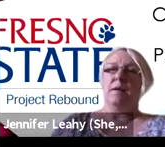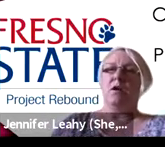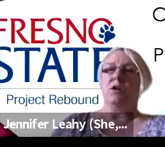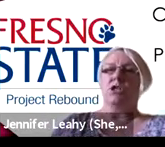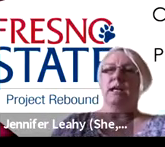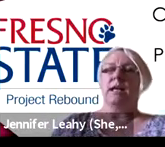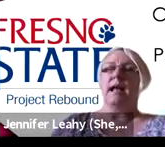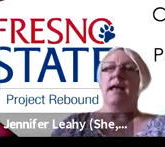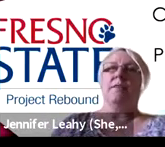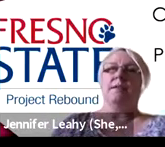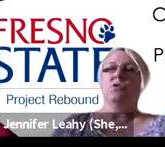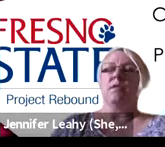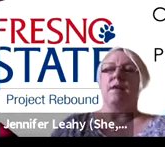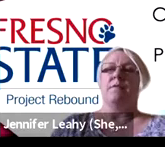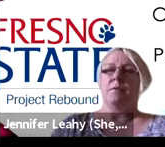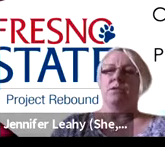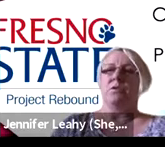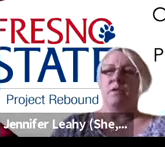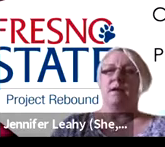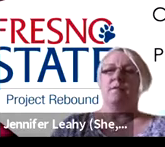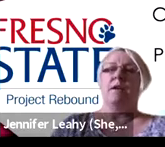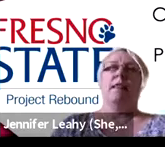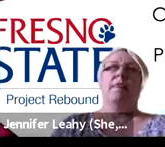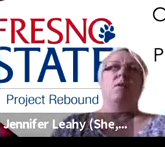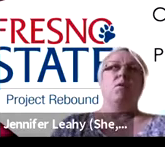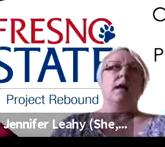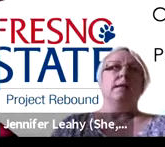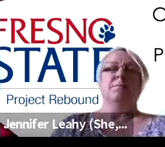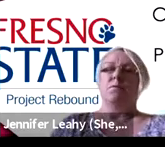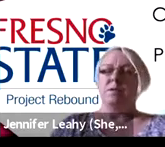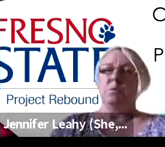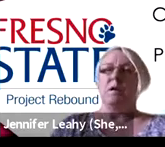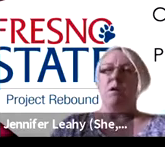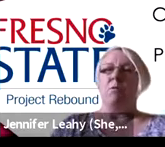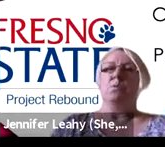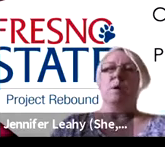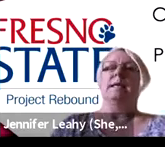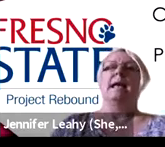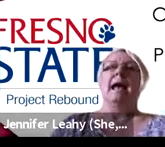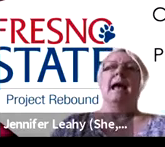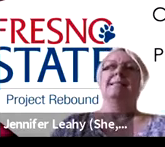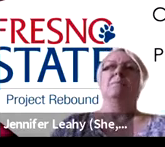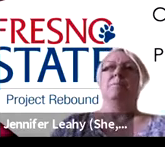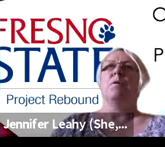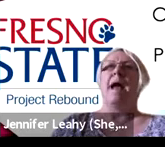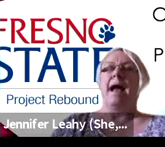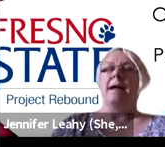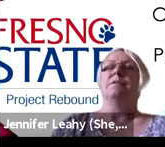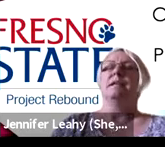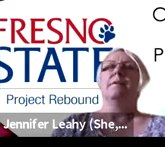ended up incarcerated, and now this is your life for the rest of your life. That whole concept of once one, always one has to